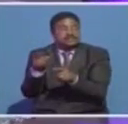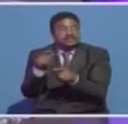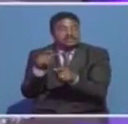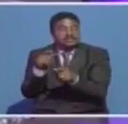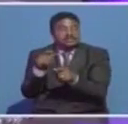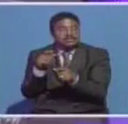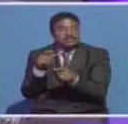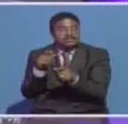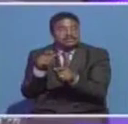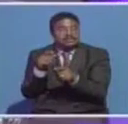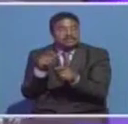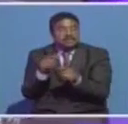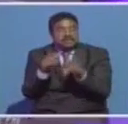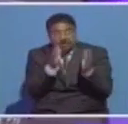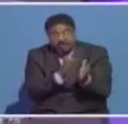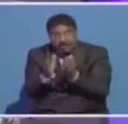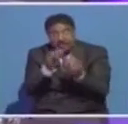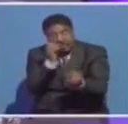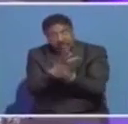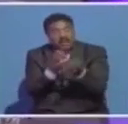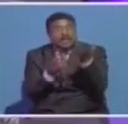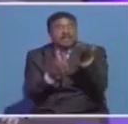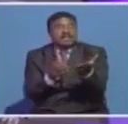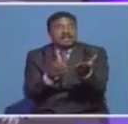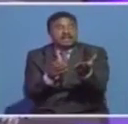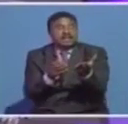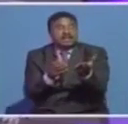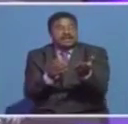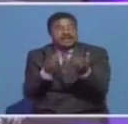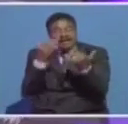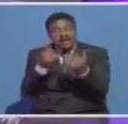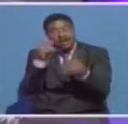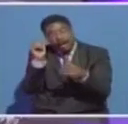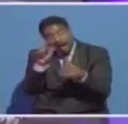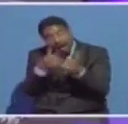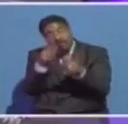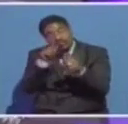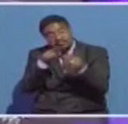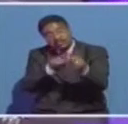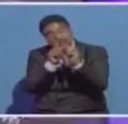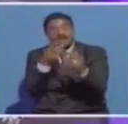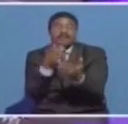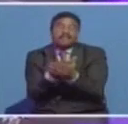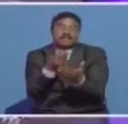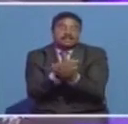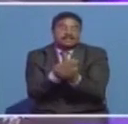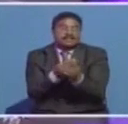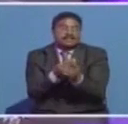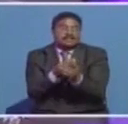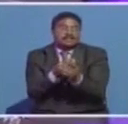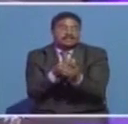So the preparation is in place in terms of the mechanism for us to get to the money. It's already in place, but we are looking at the situation